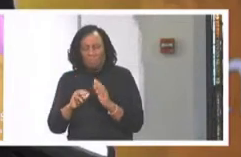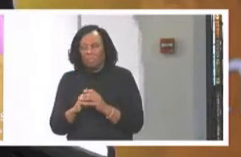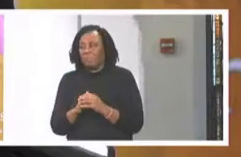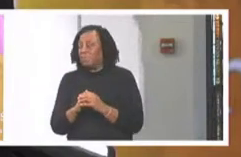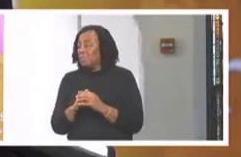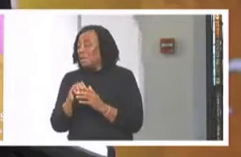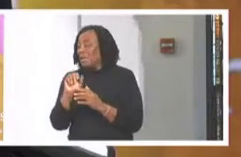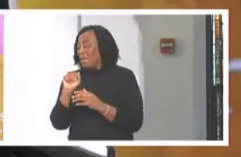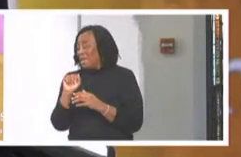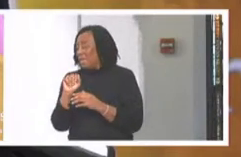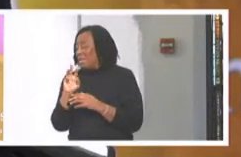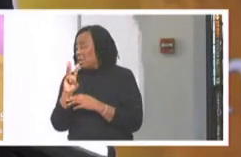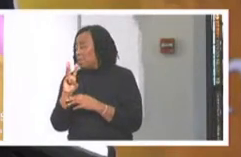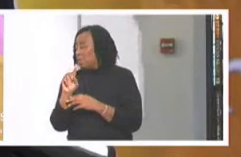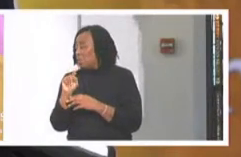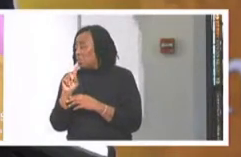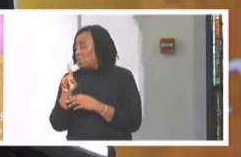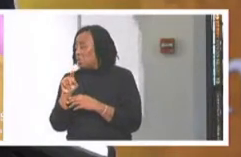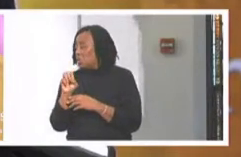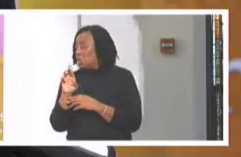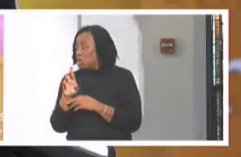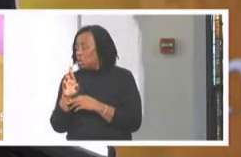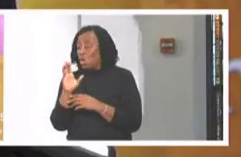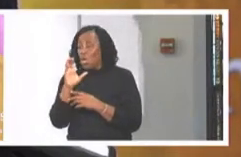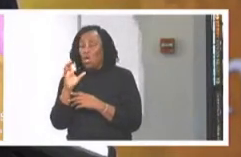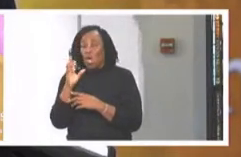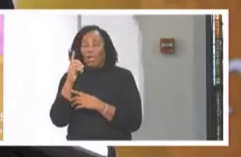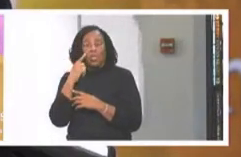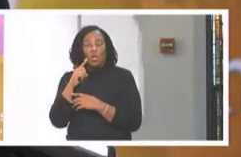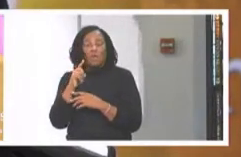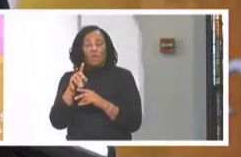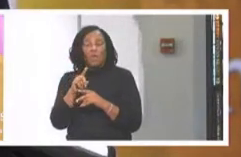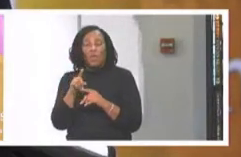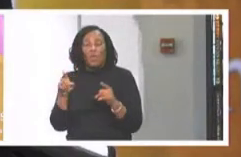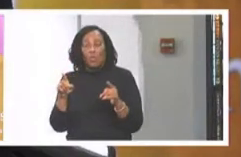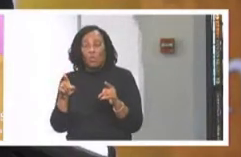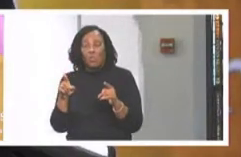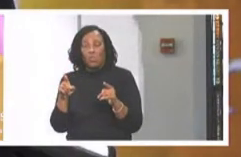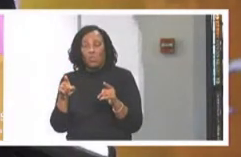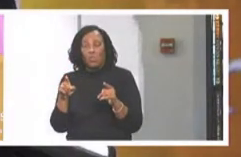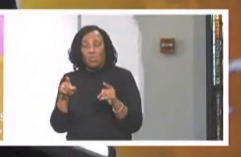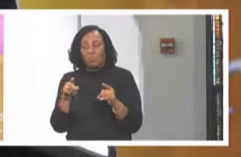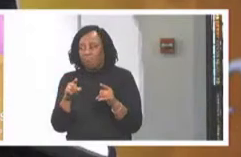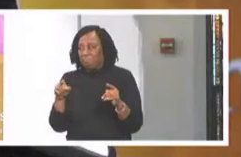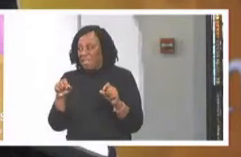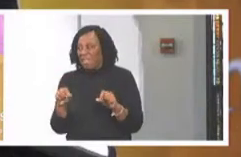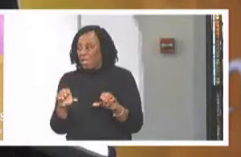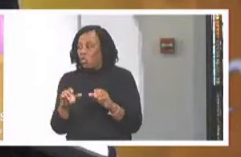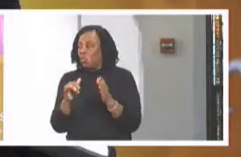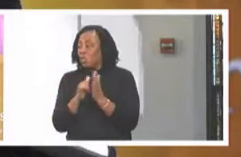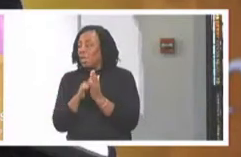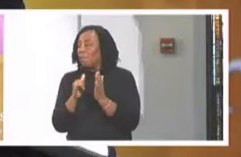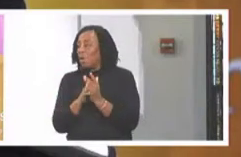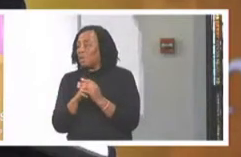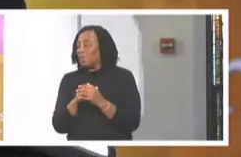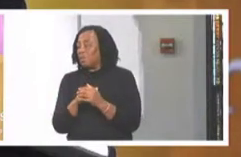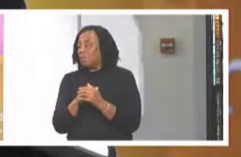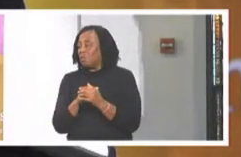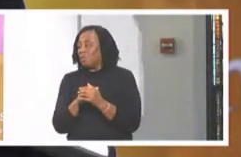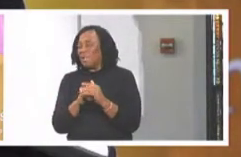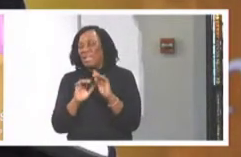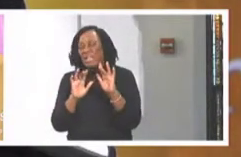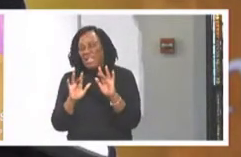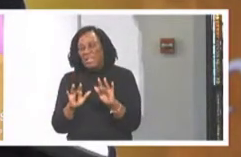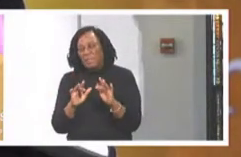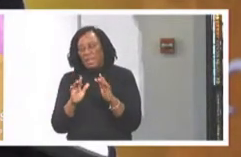A.W. Tozer said, God is looking for those in whom he can do the impossible. What a pity that we